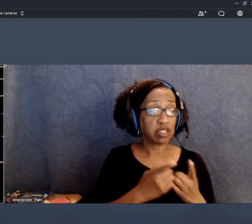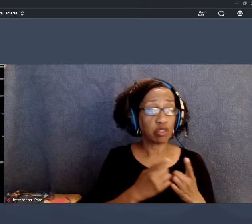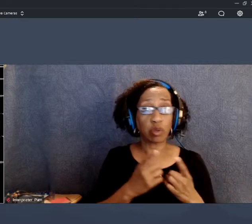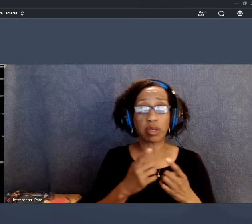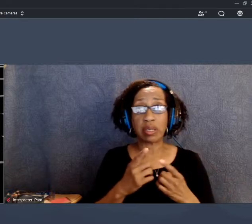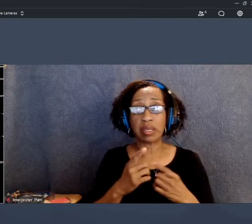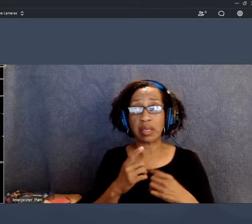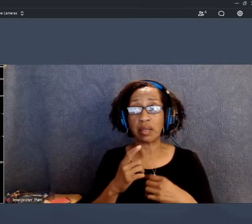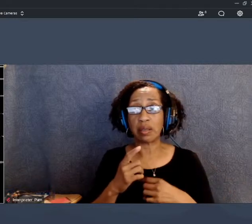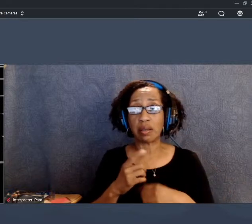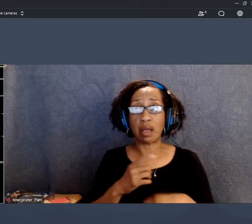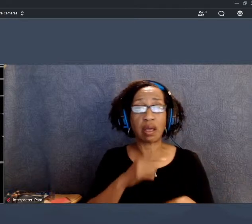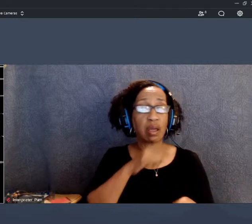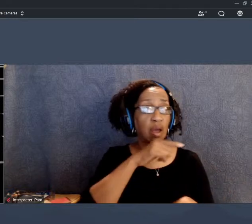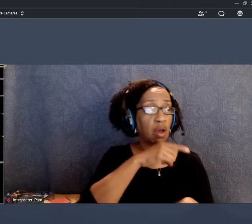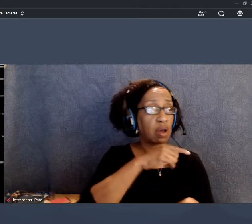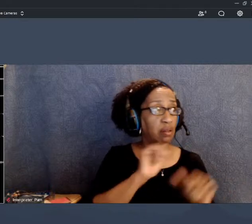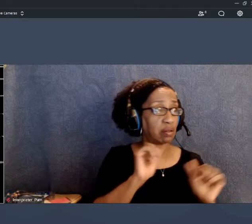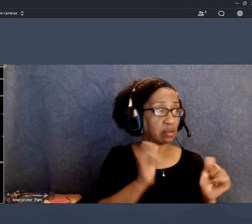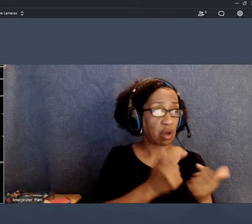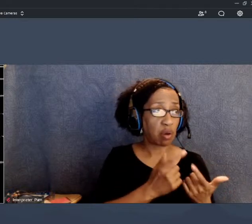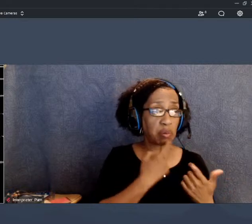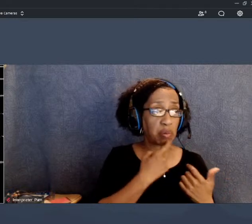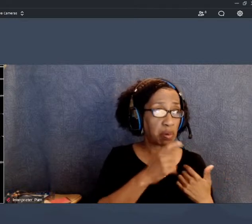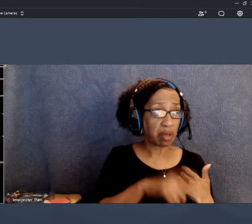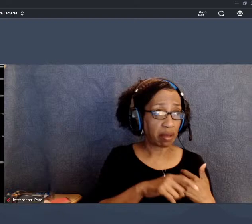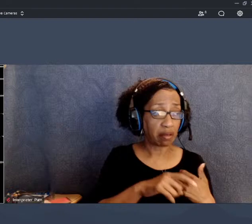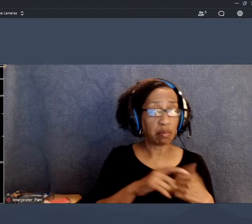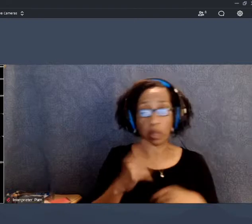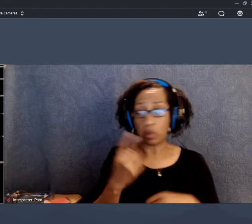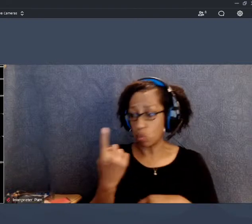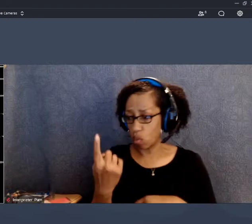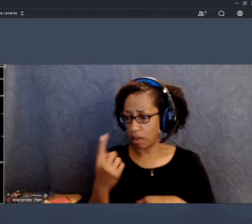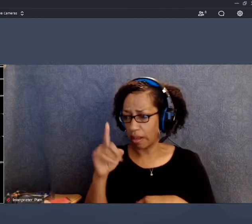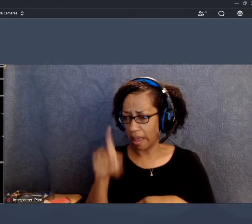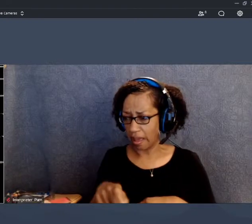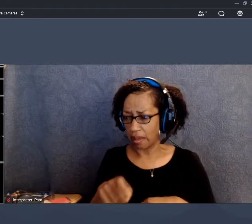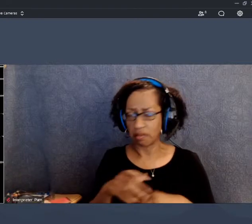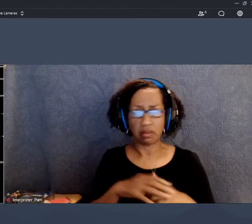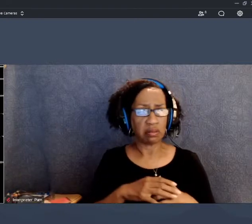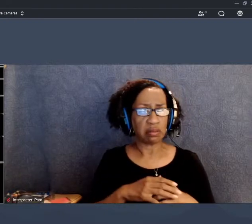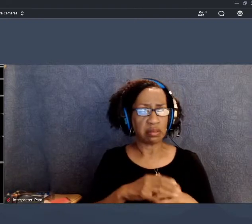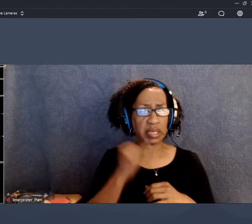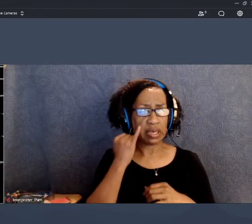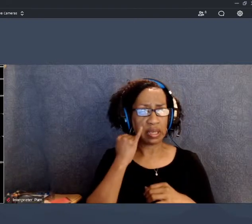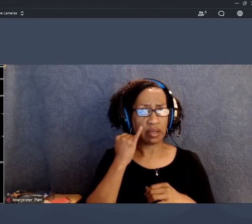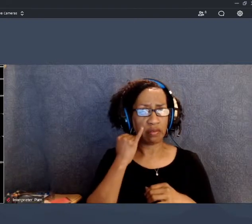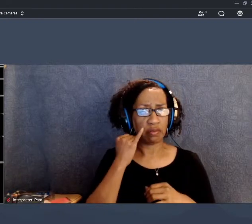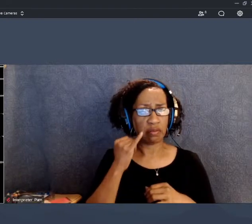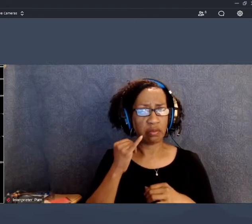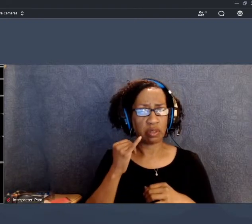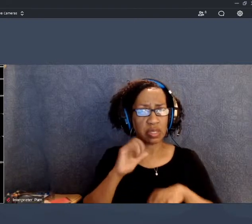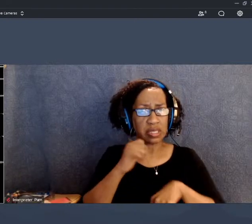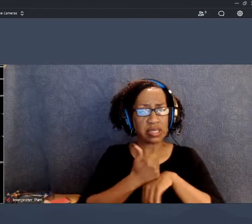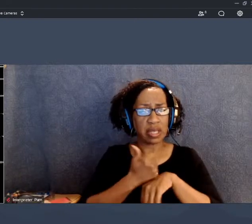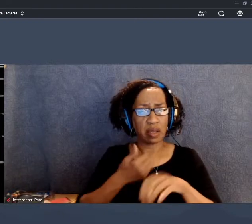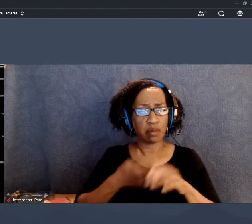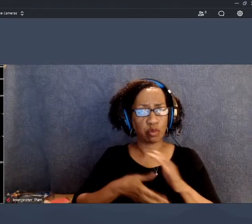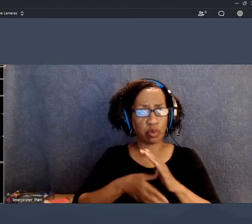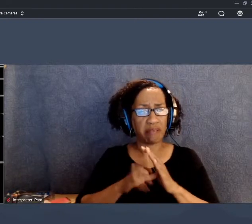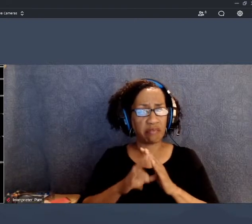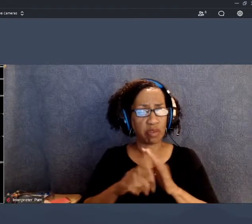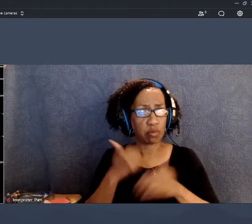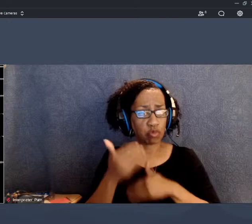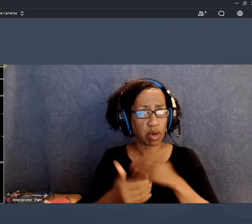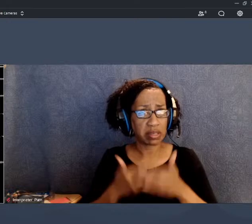on to say that we're going to have this review process for the ones that we currently have on the books, I'm